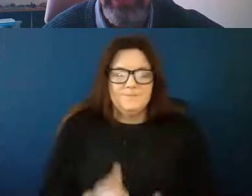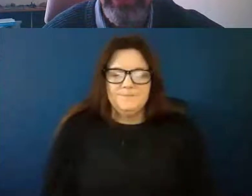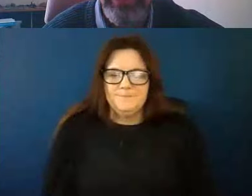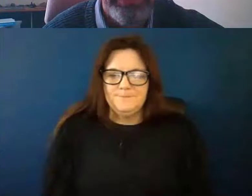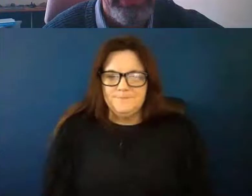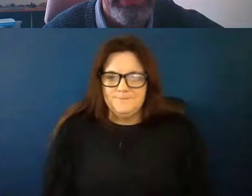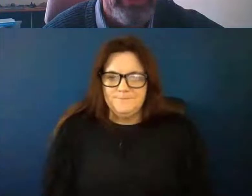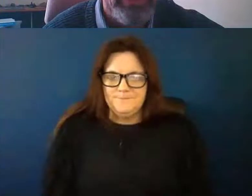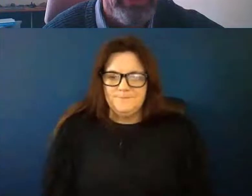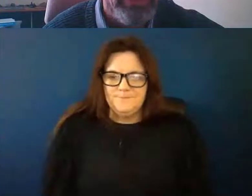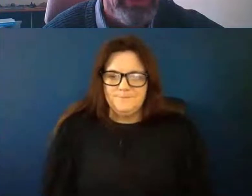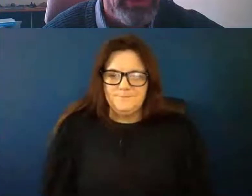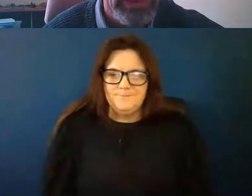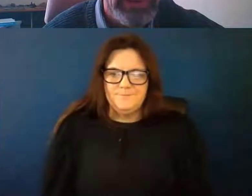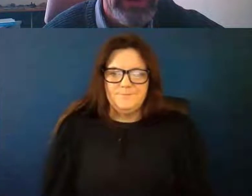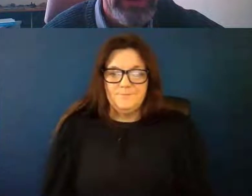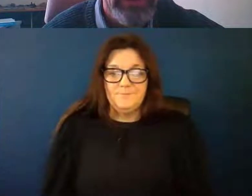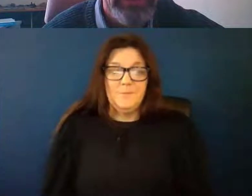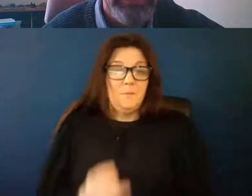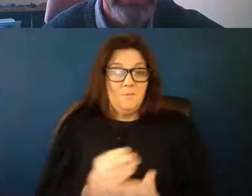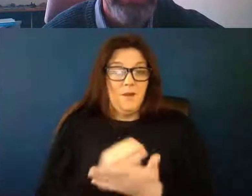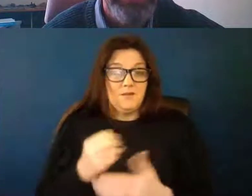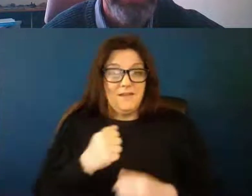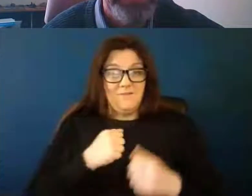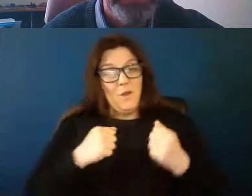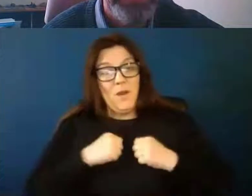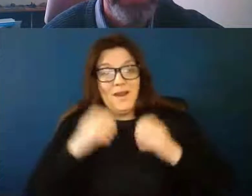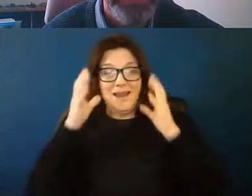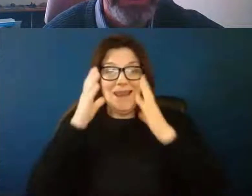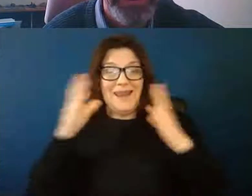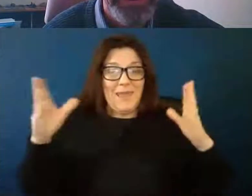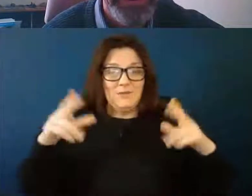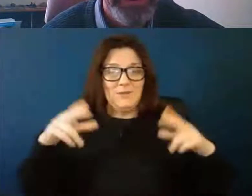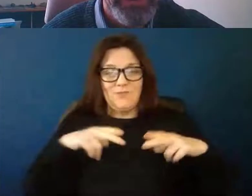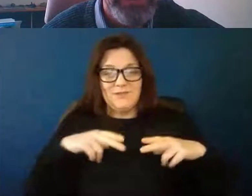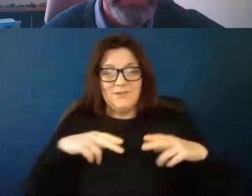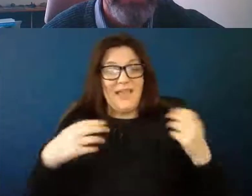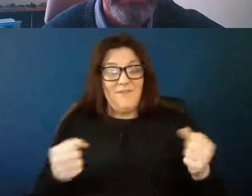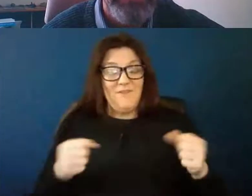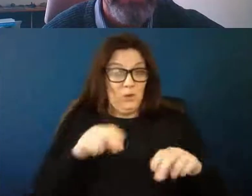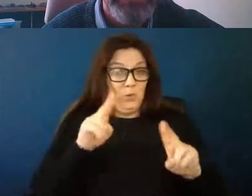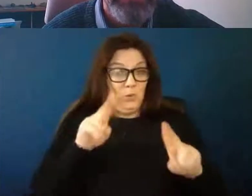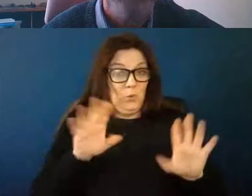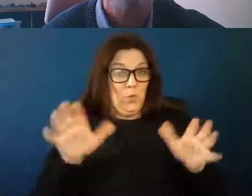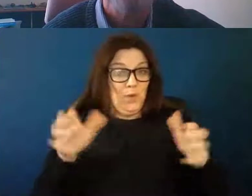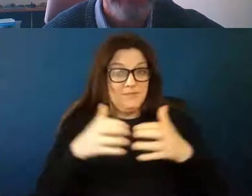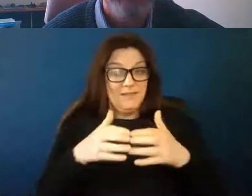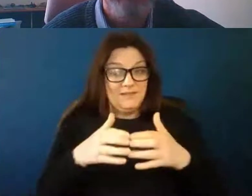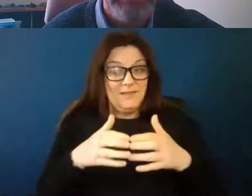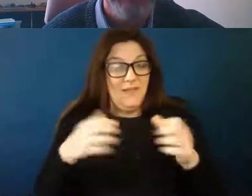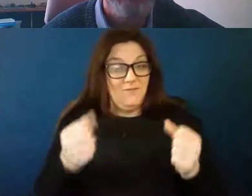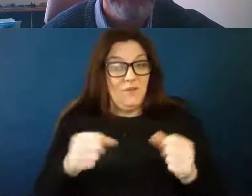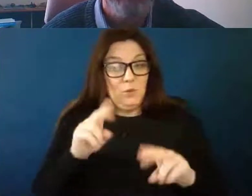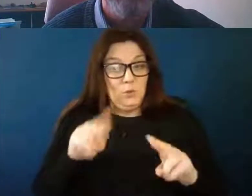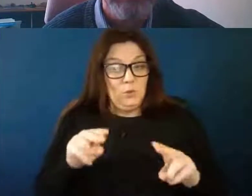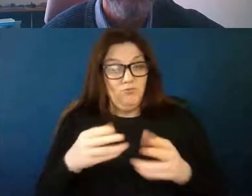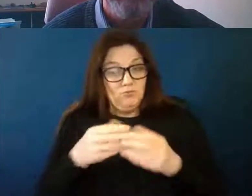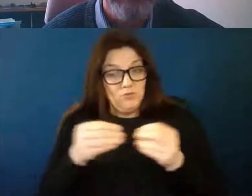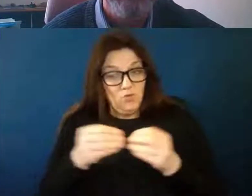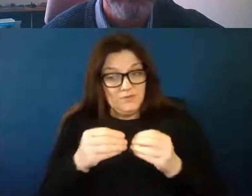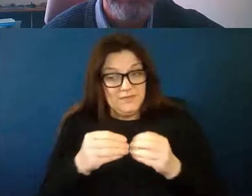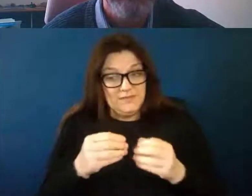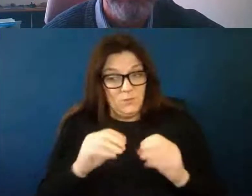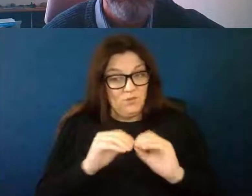Thanks, Sean. And as part of our being loud and proud, we have, well, it's a very new website with a collection of resources that